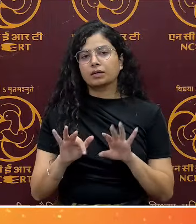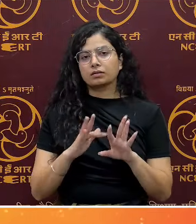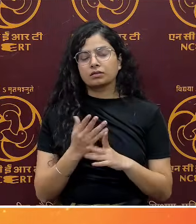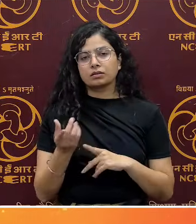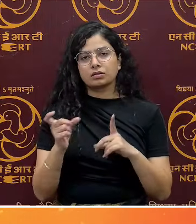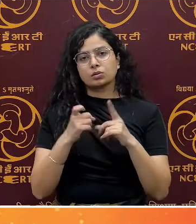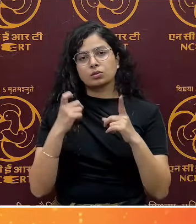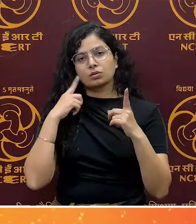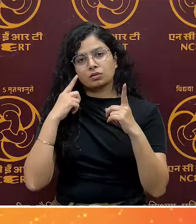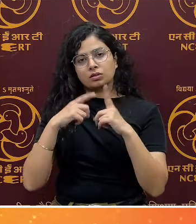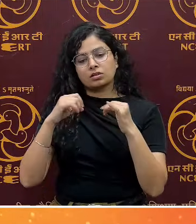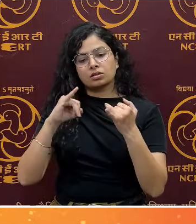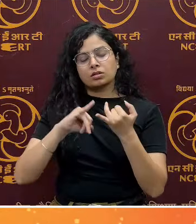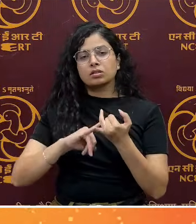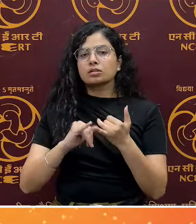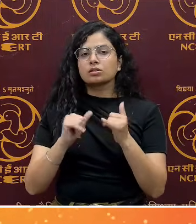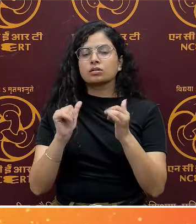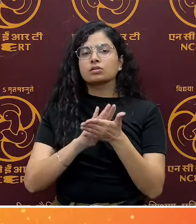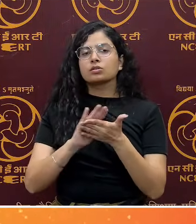diksha.gov.in.